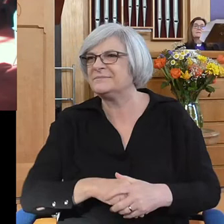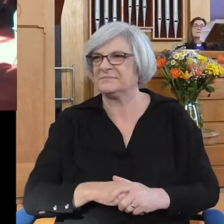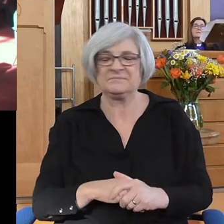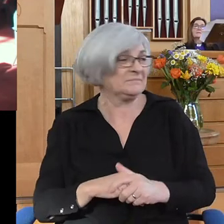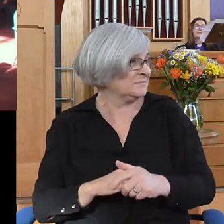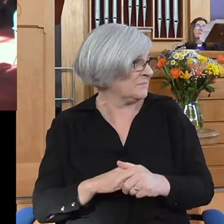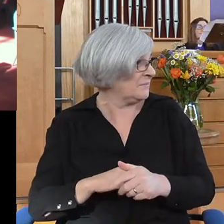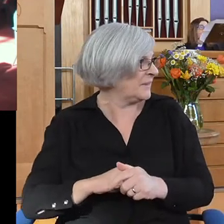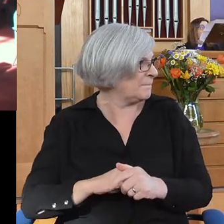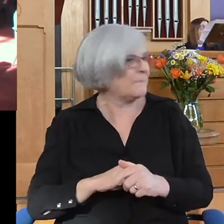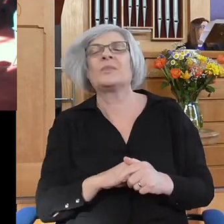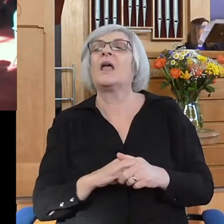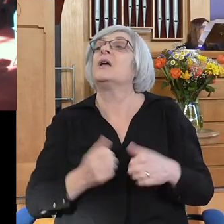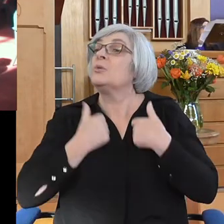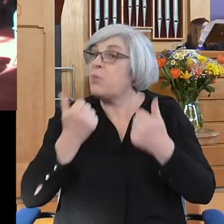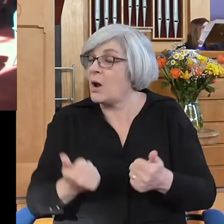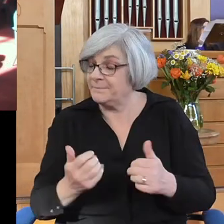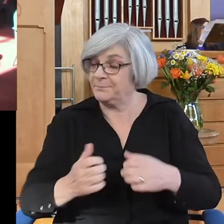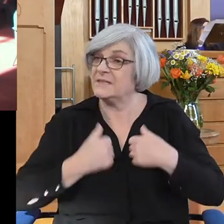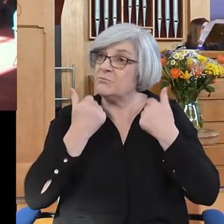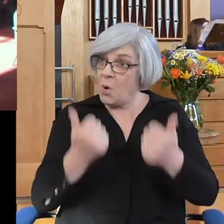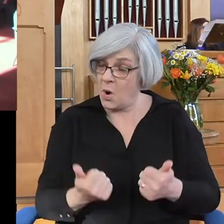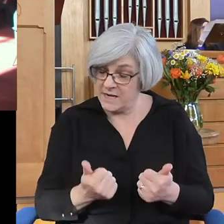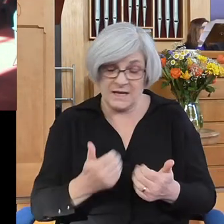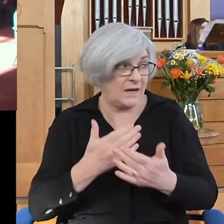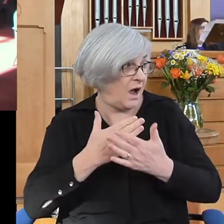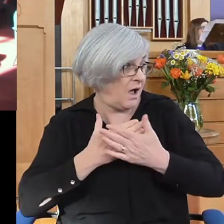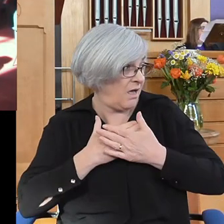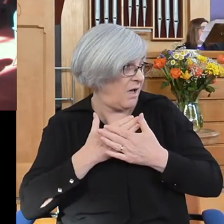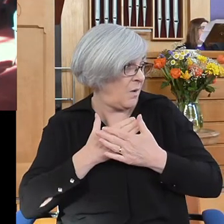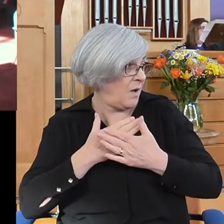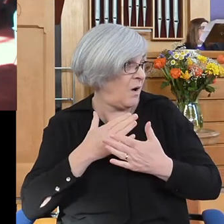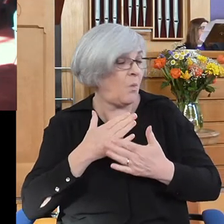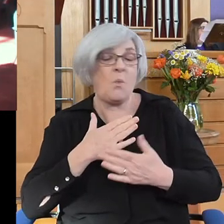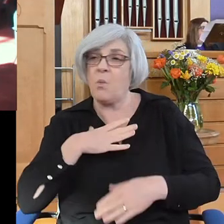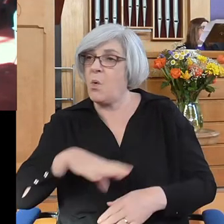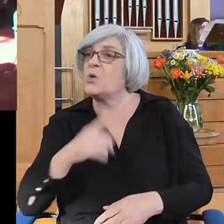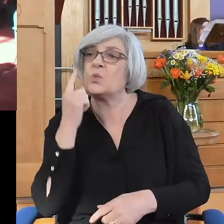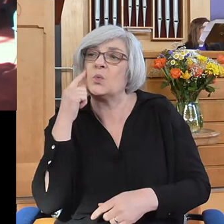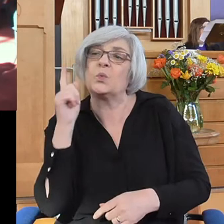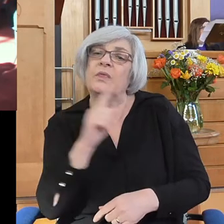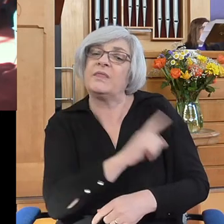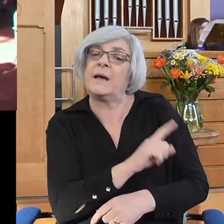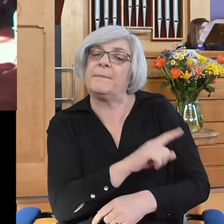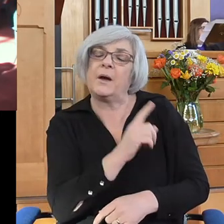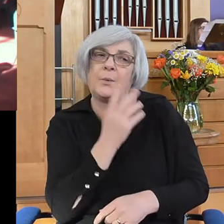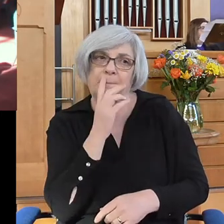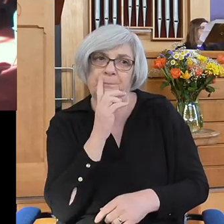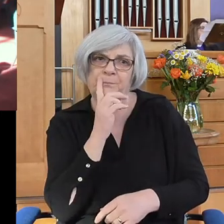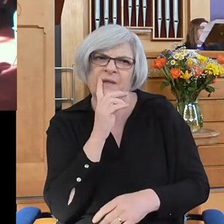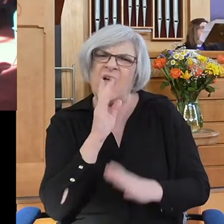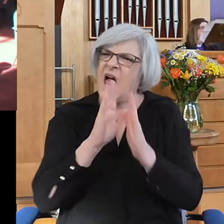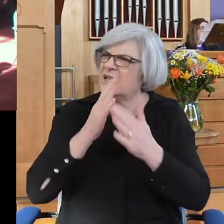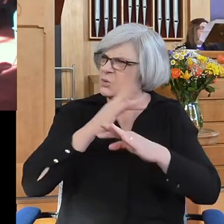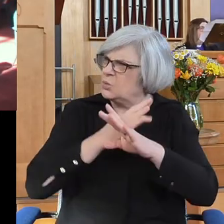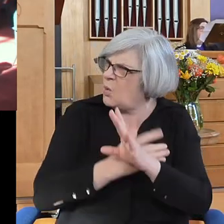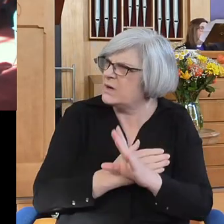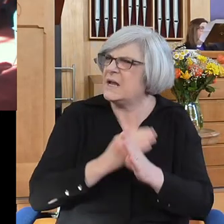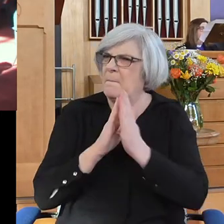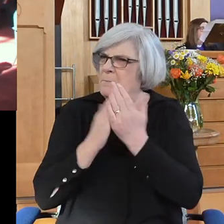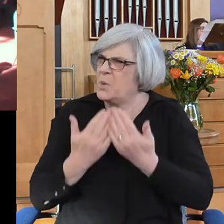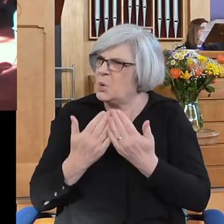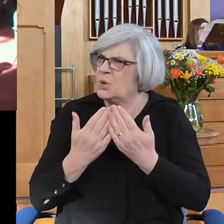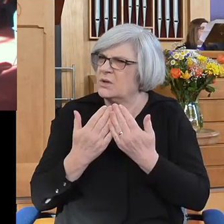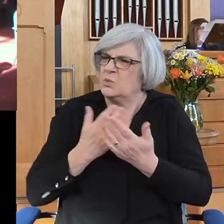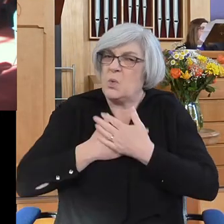So, good morning. This morning I would like you to think about a story that, or a book that you liked when you